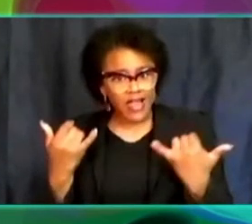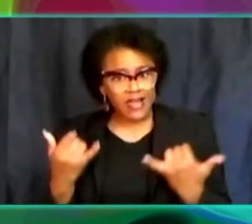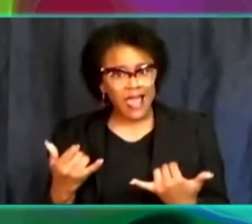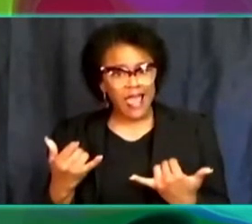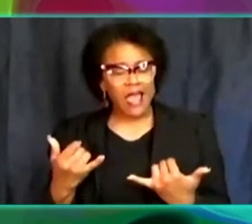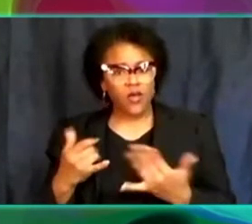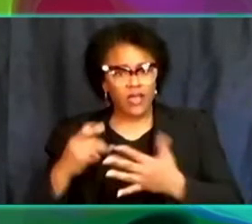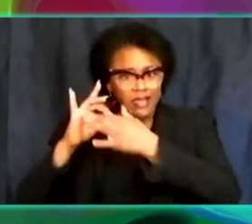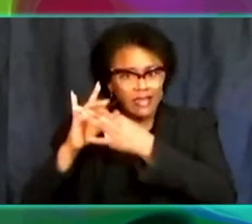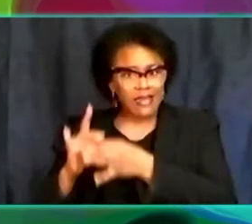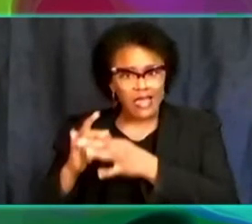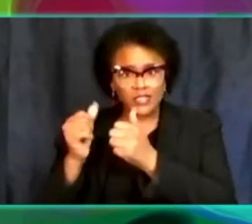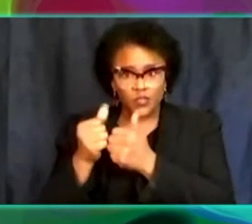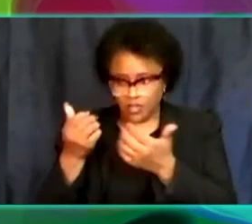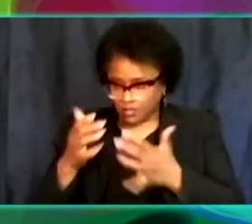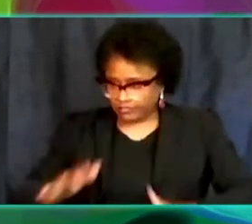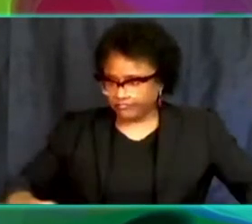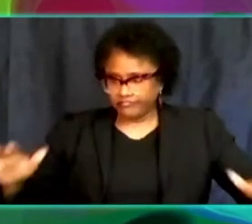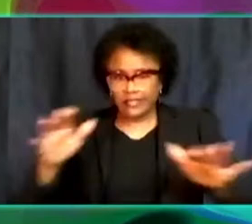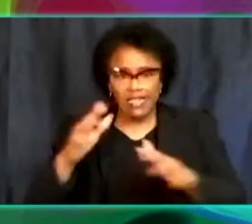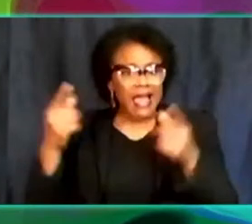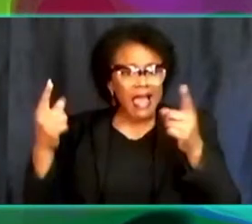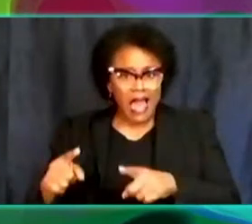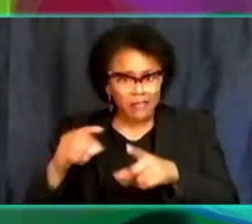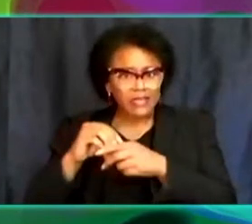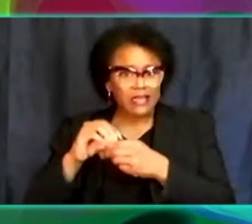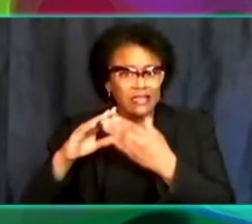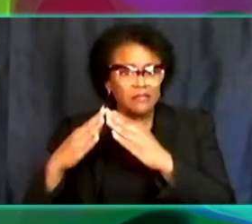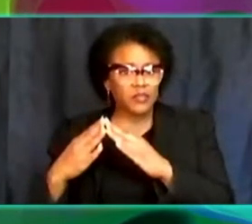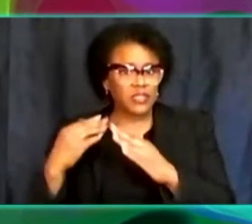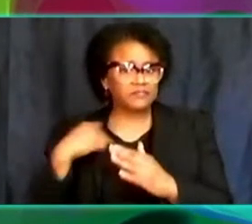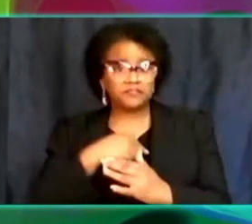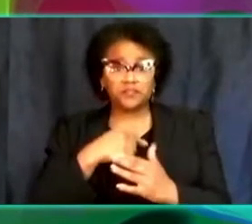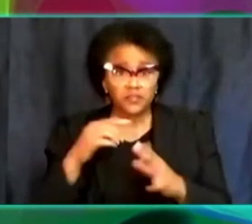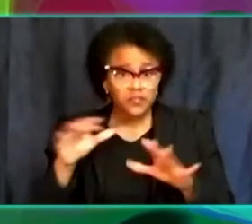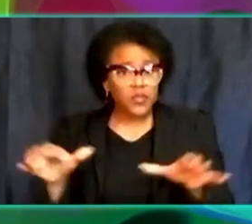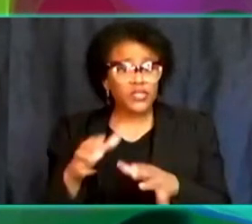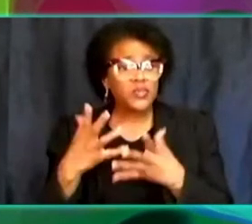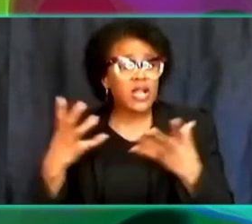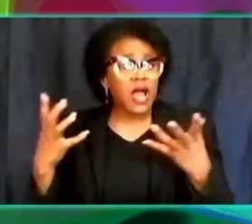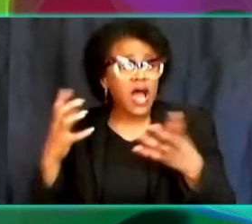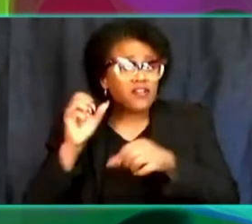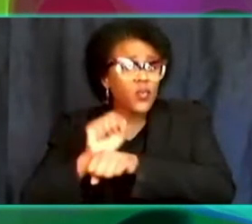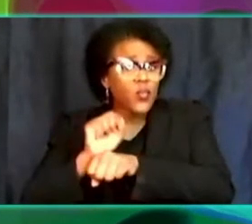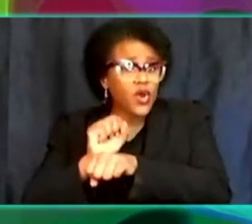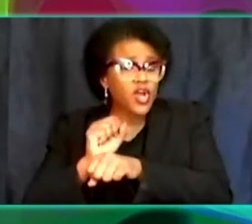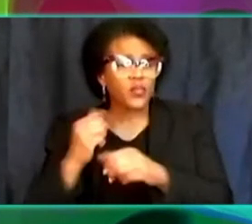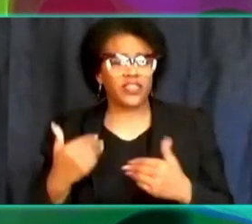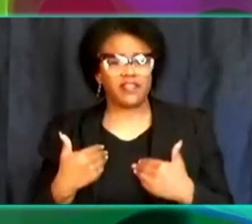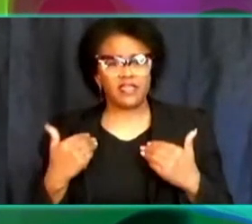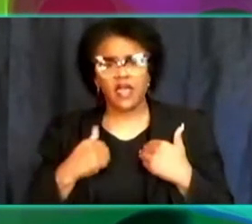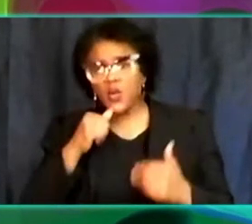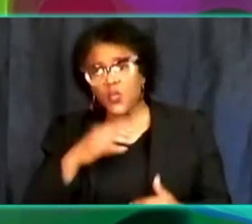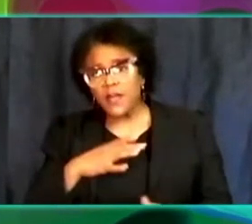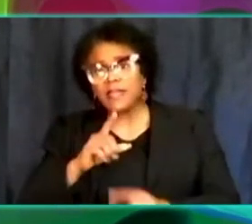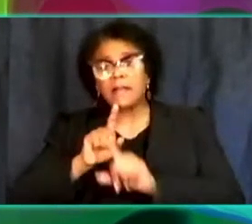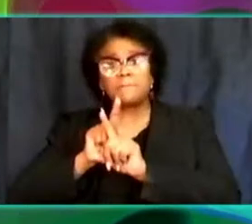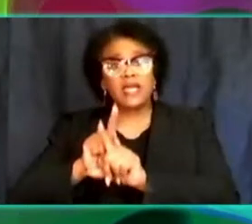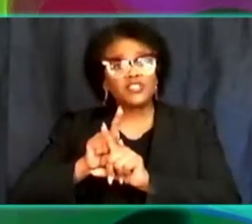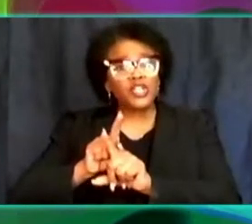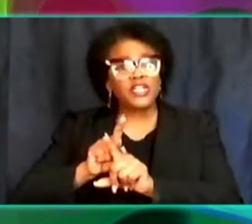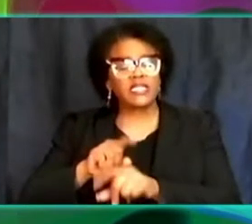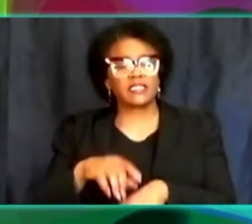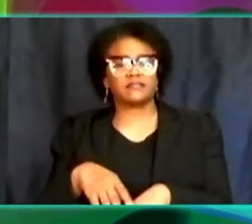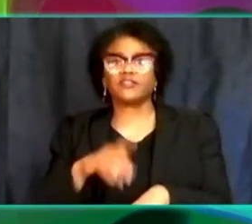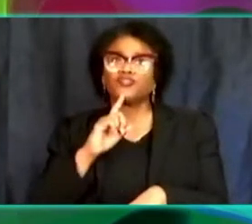what's happening in our communities. We do a lot of work with young women mentoring, which is a